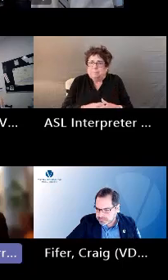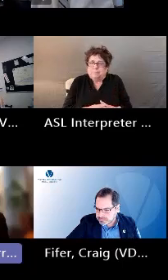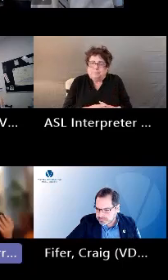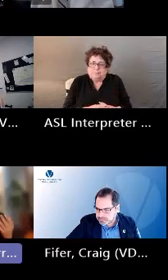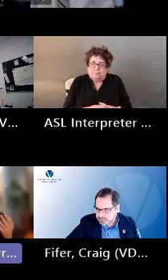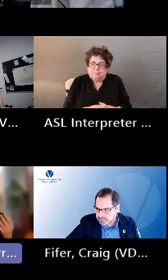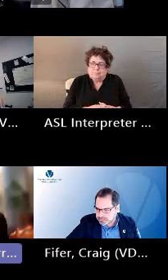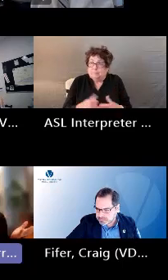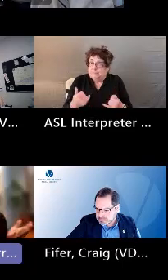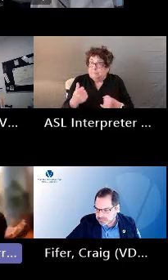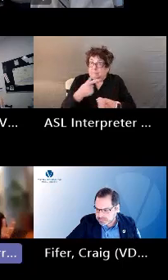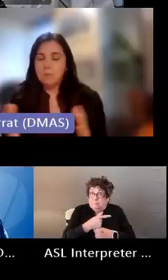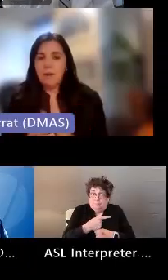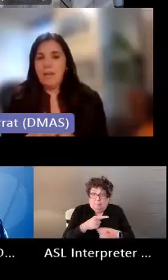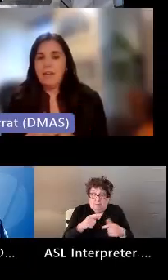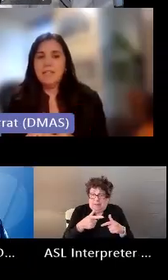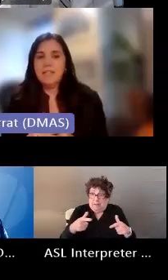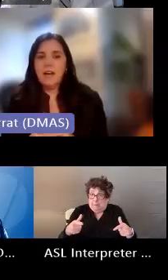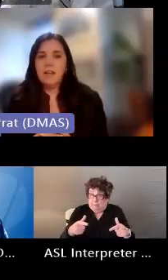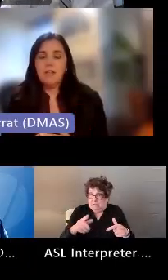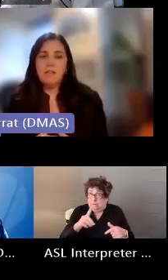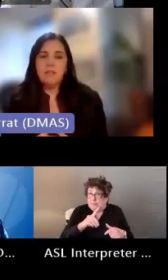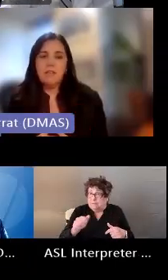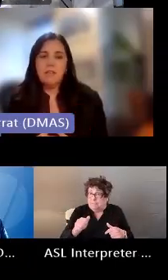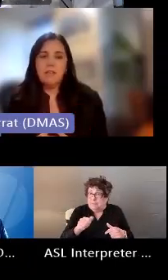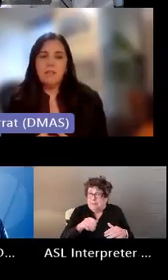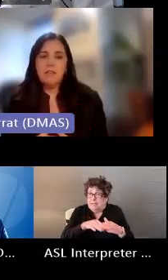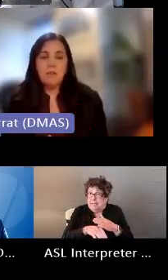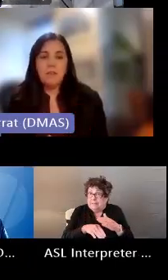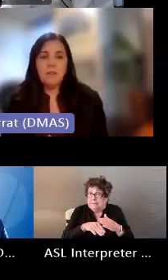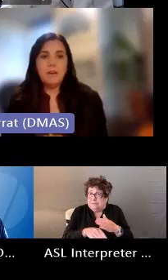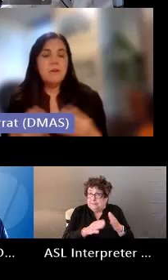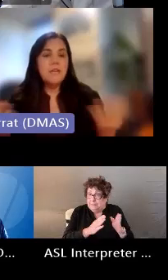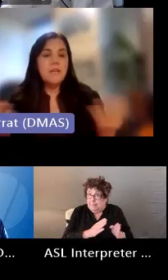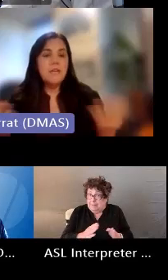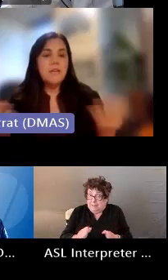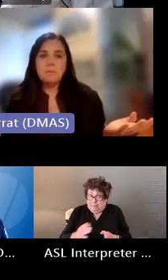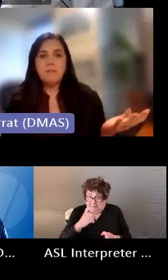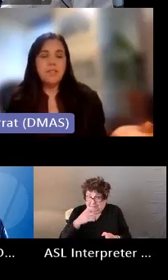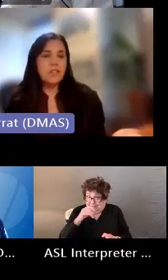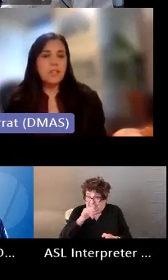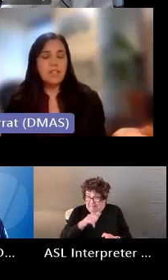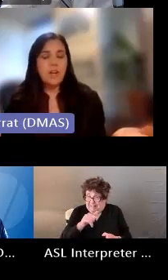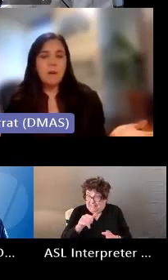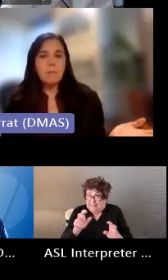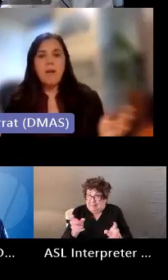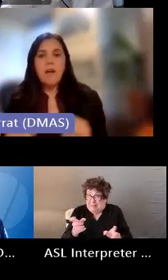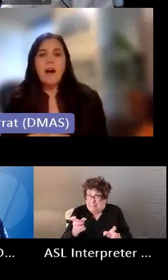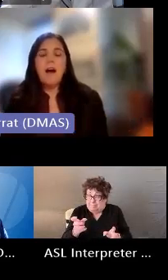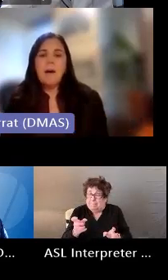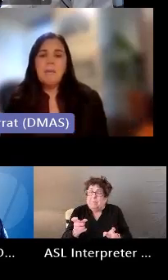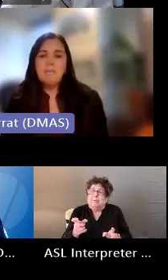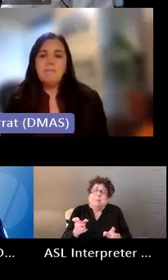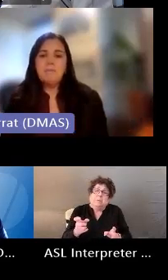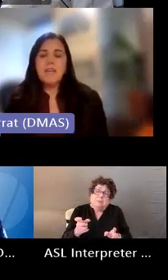is language and disability access plans, I thought that it would be a good idea to maybe share some